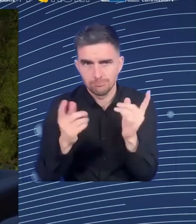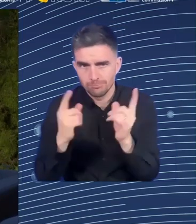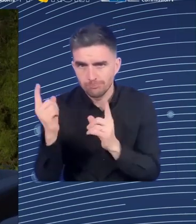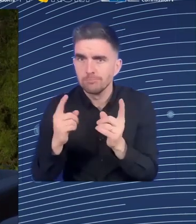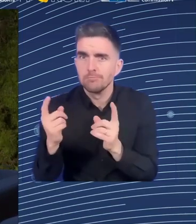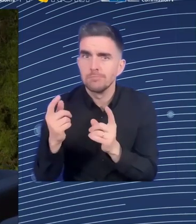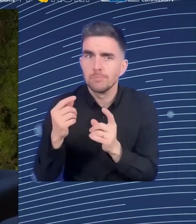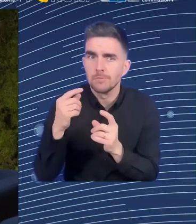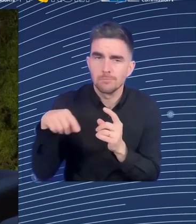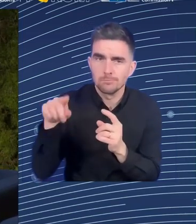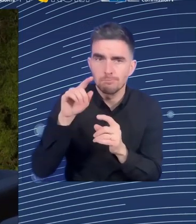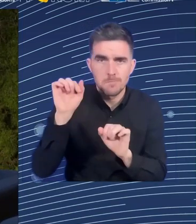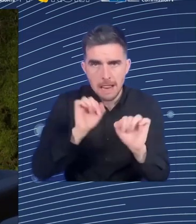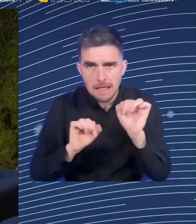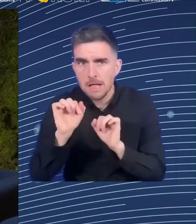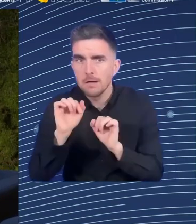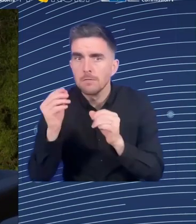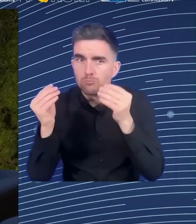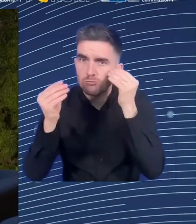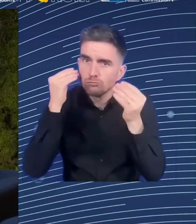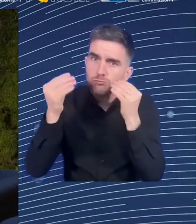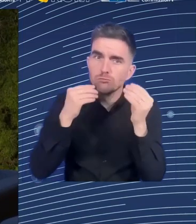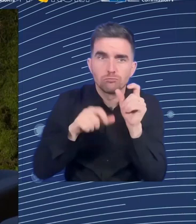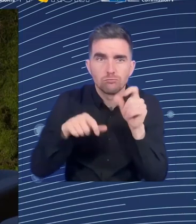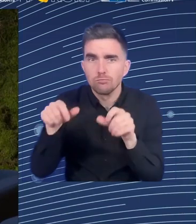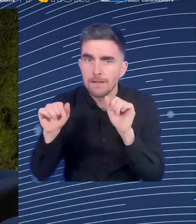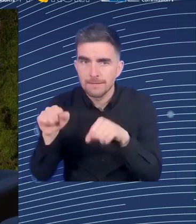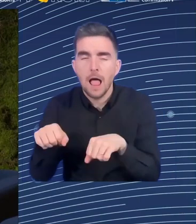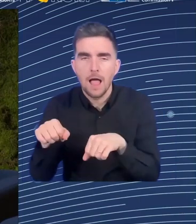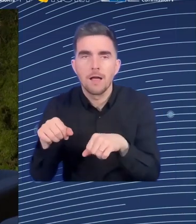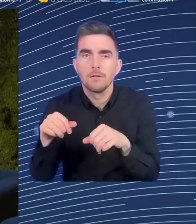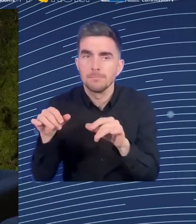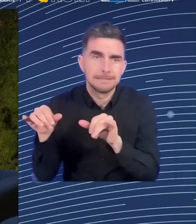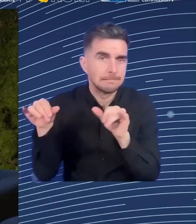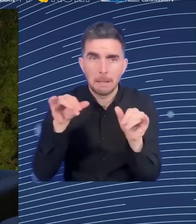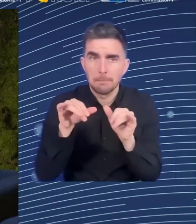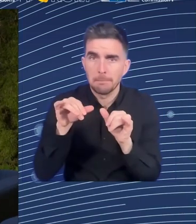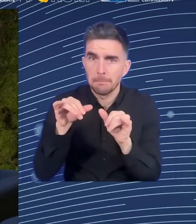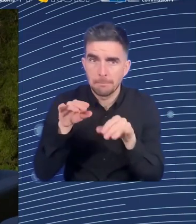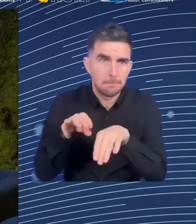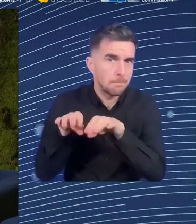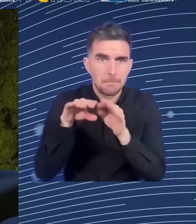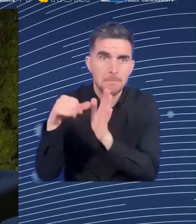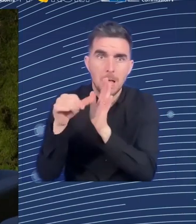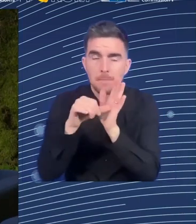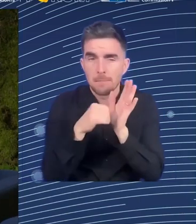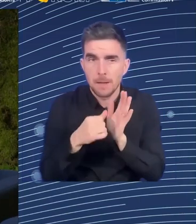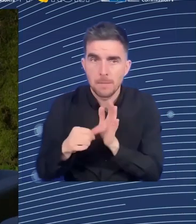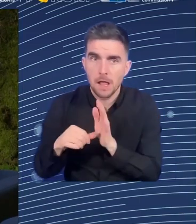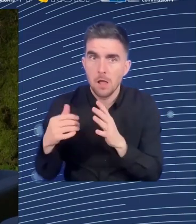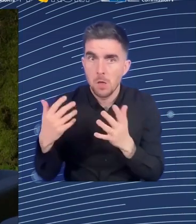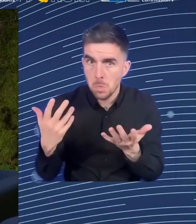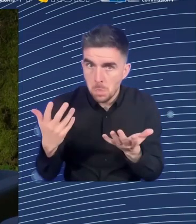what they would do in order to cover skill shortage. They would just, you know, pay more and find the suitable candidates. And this is something that the small and